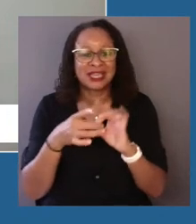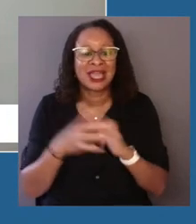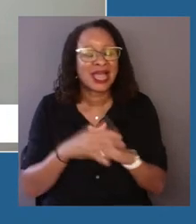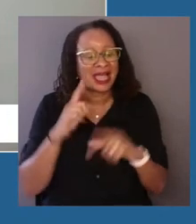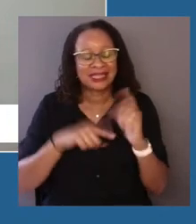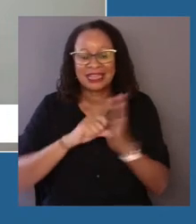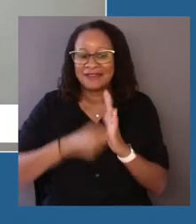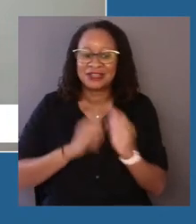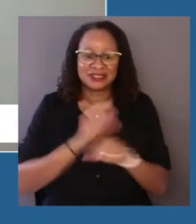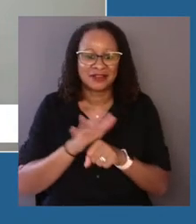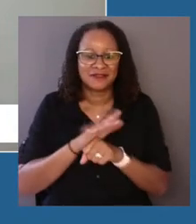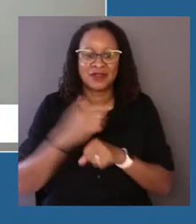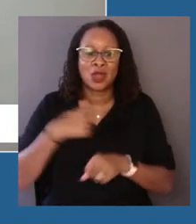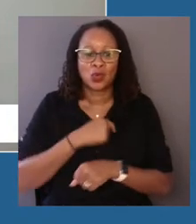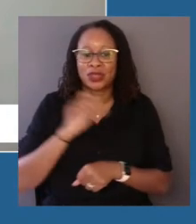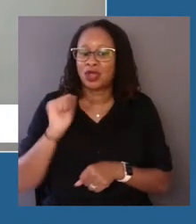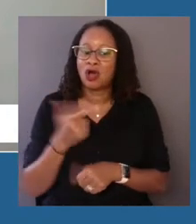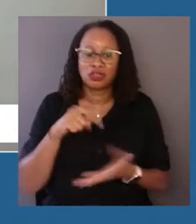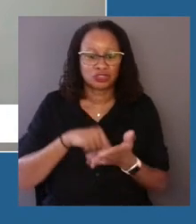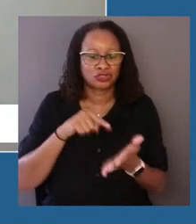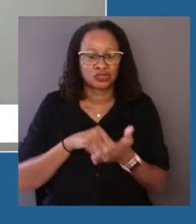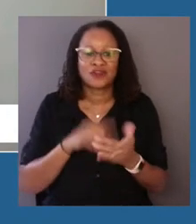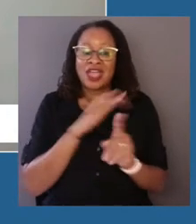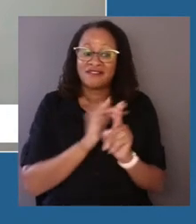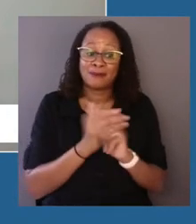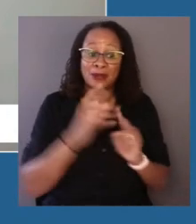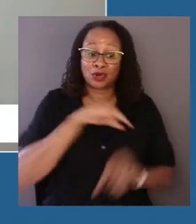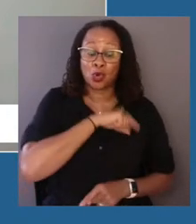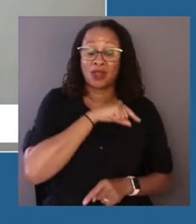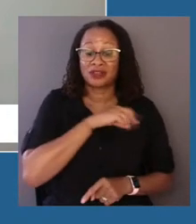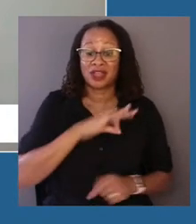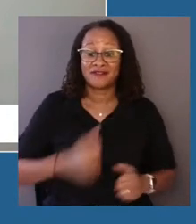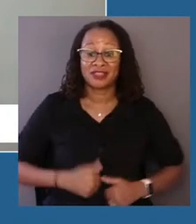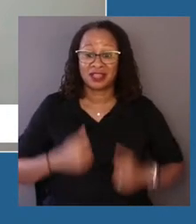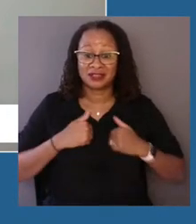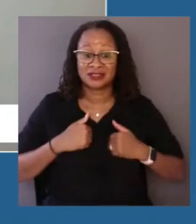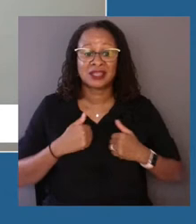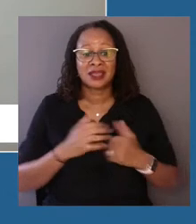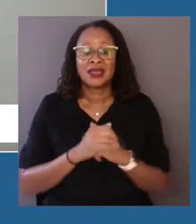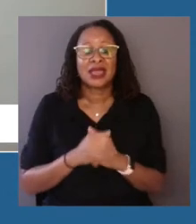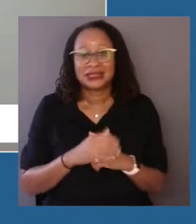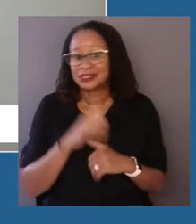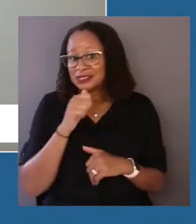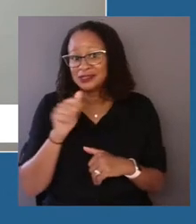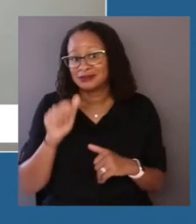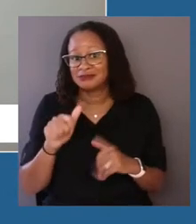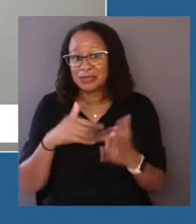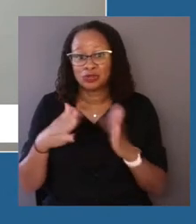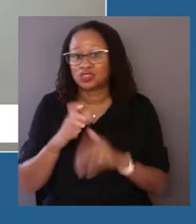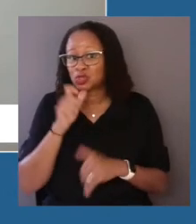all deserve environmental quality of life and neighborhoods that do not make us sick.